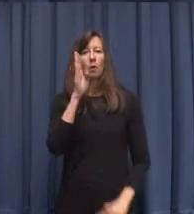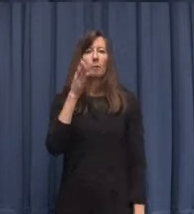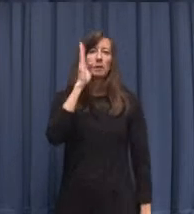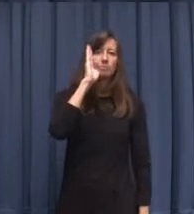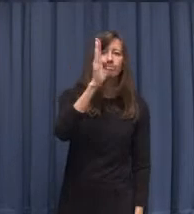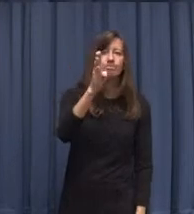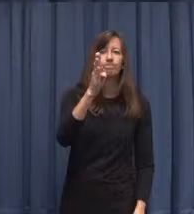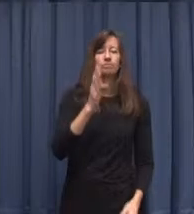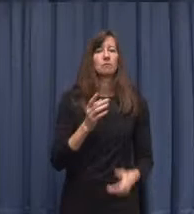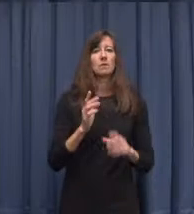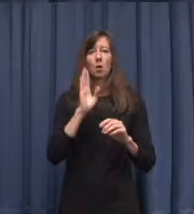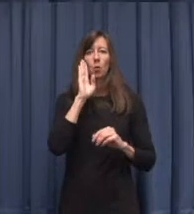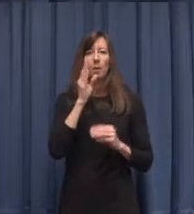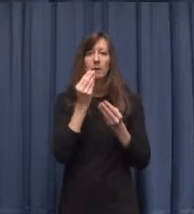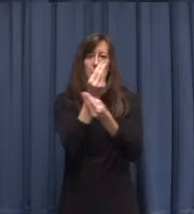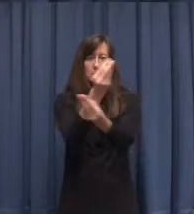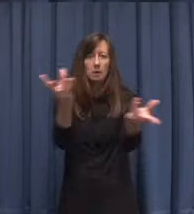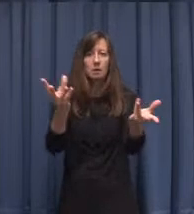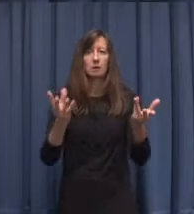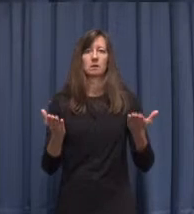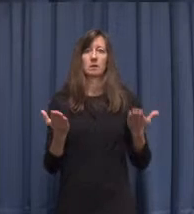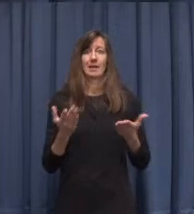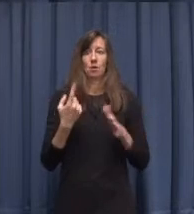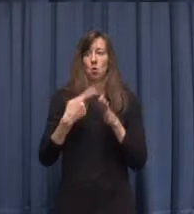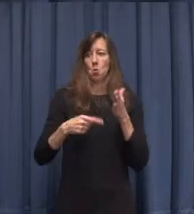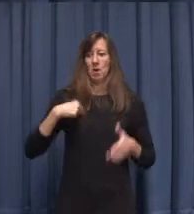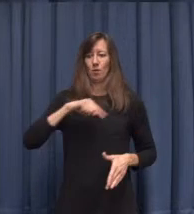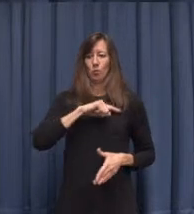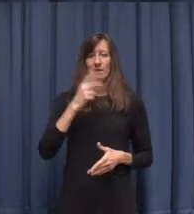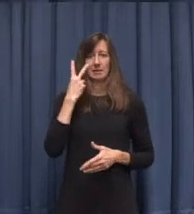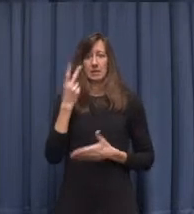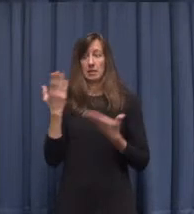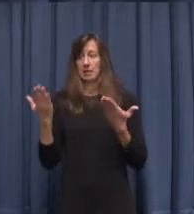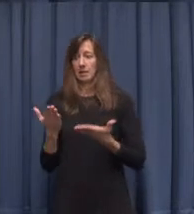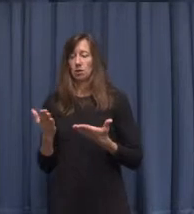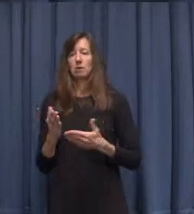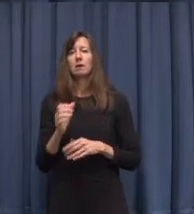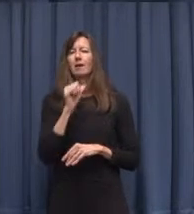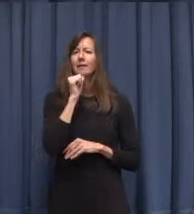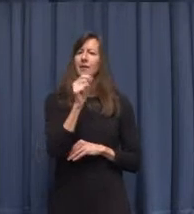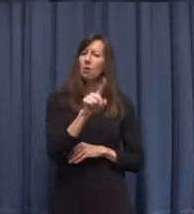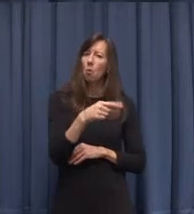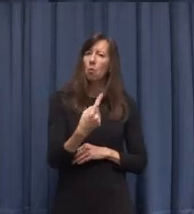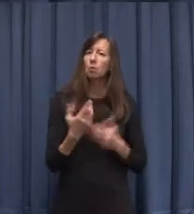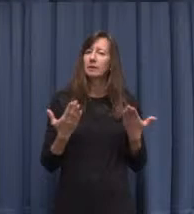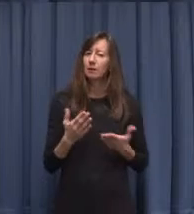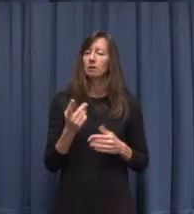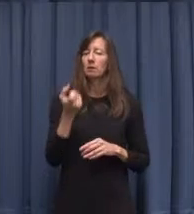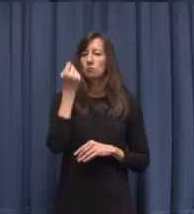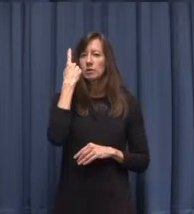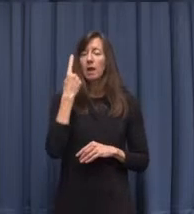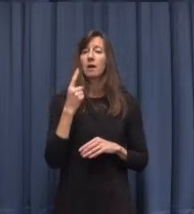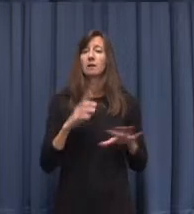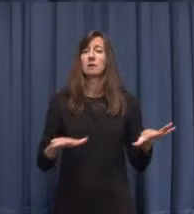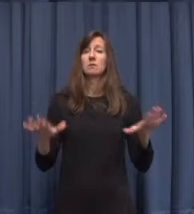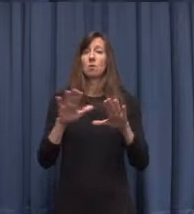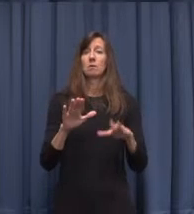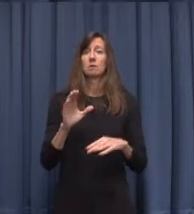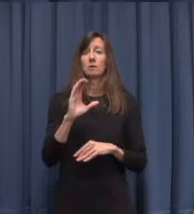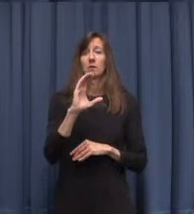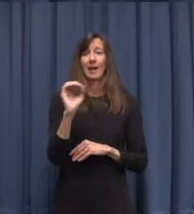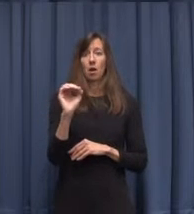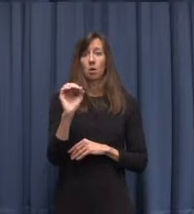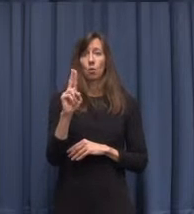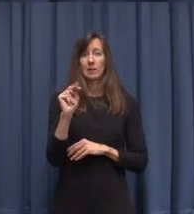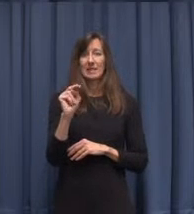we're seeing, not just here, but in counties around our area, in other parts of New York State, and very much in other parts of